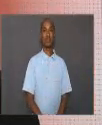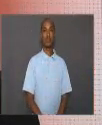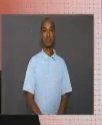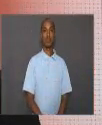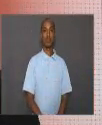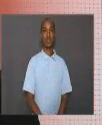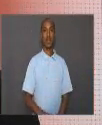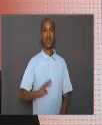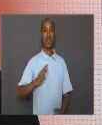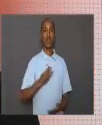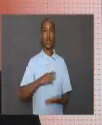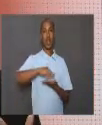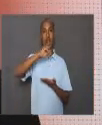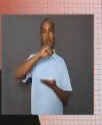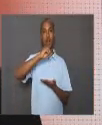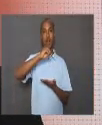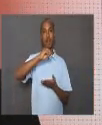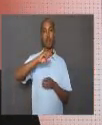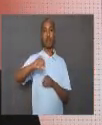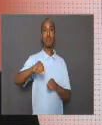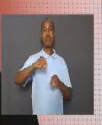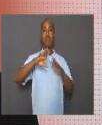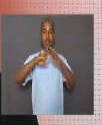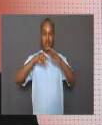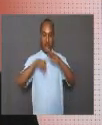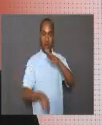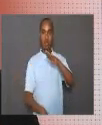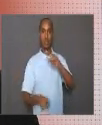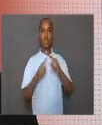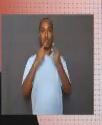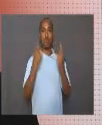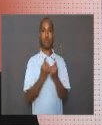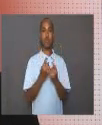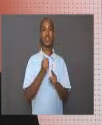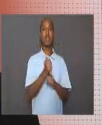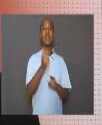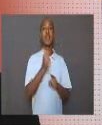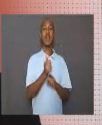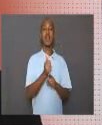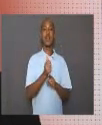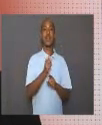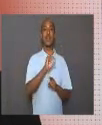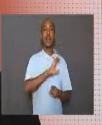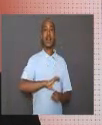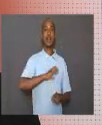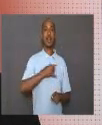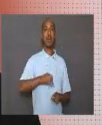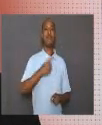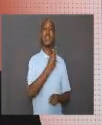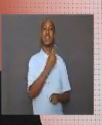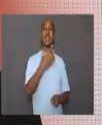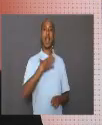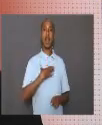As we learned already, as we move down the group, the metallic character of each